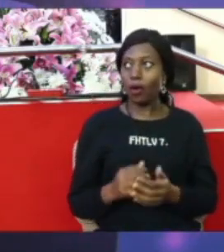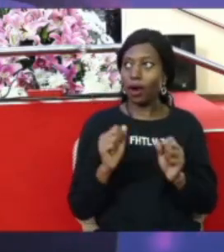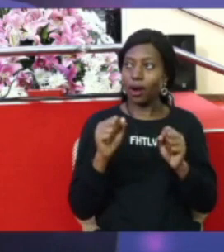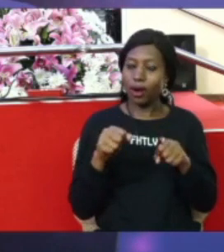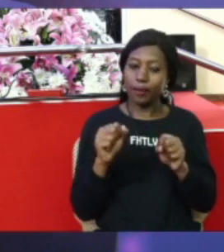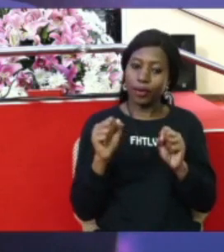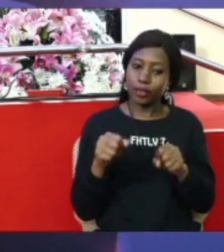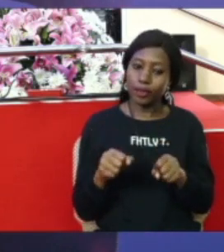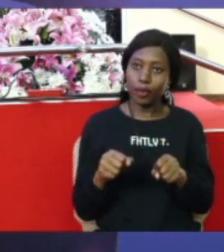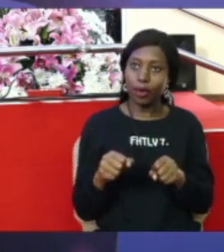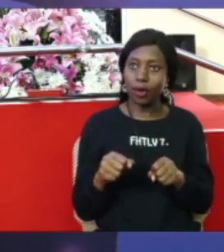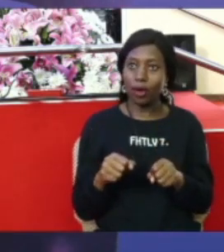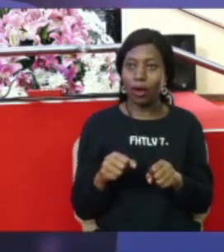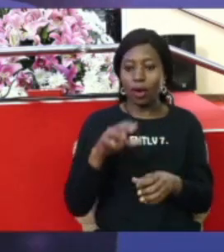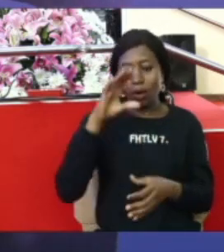tendeka.